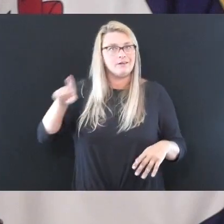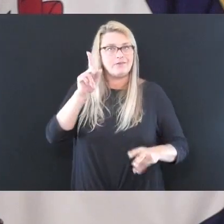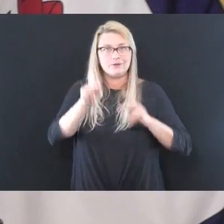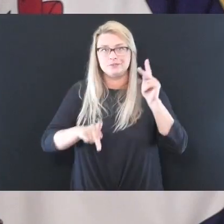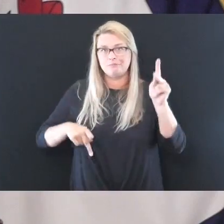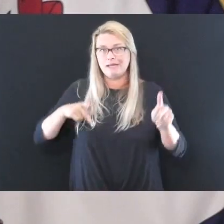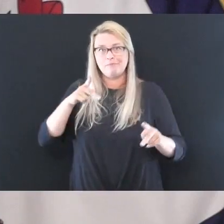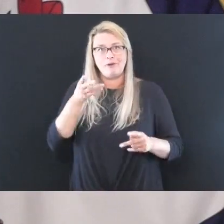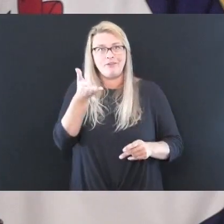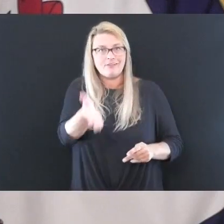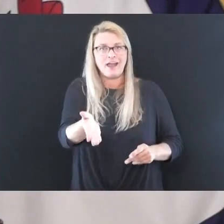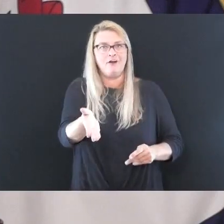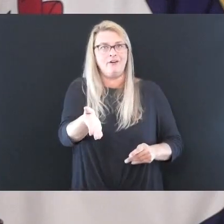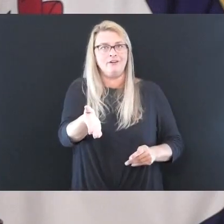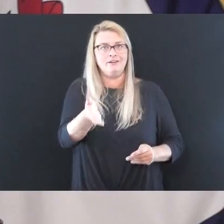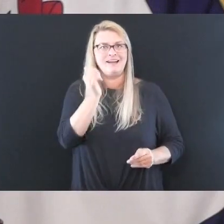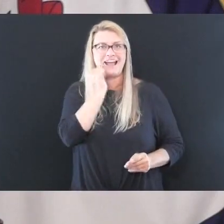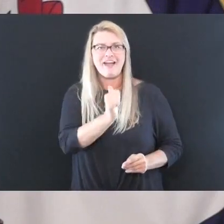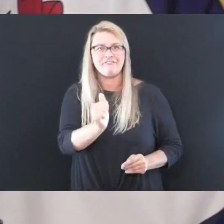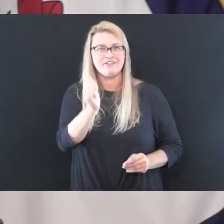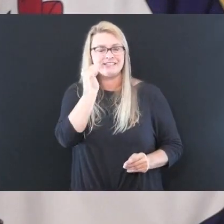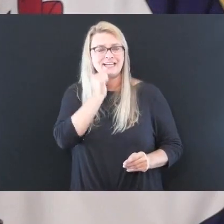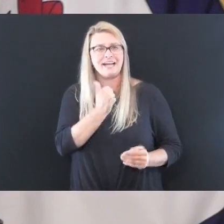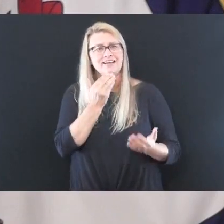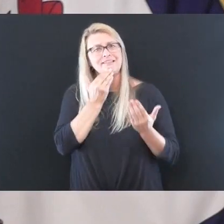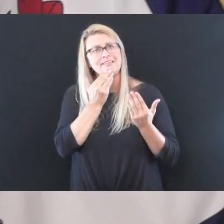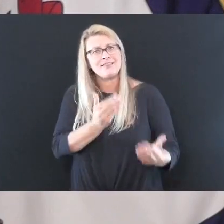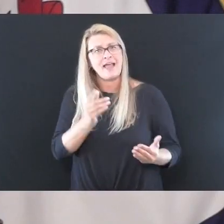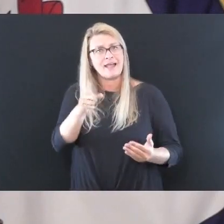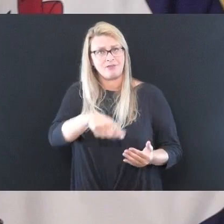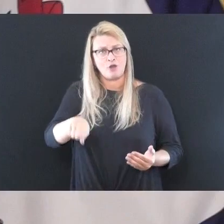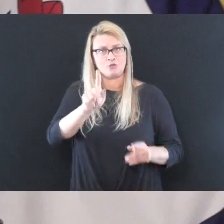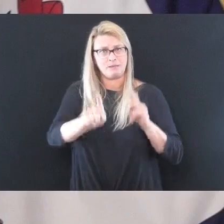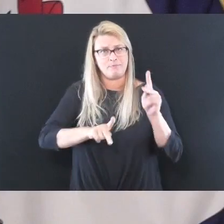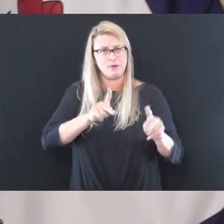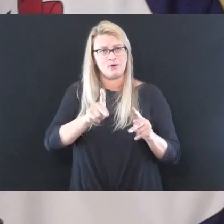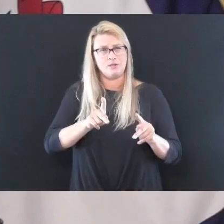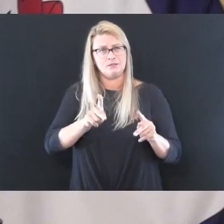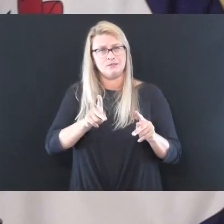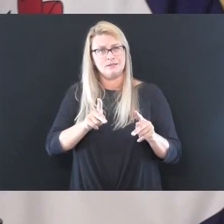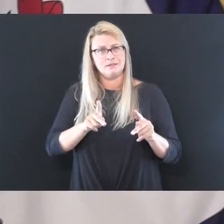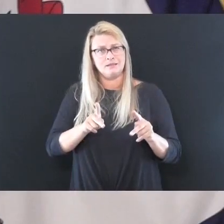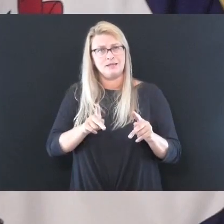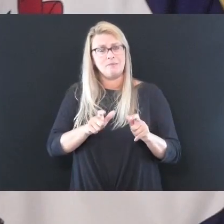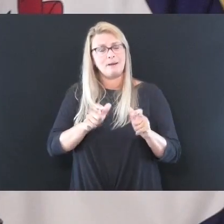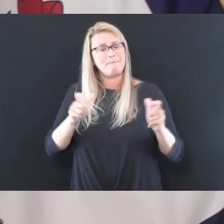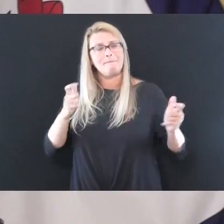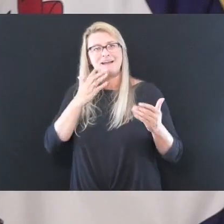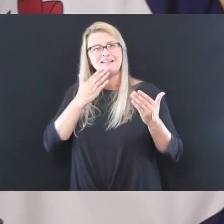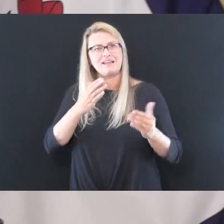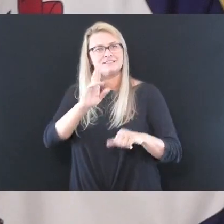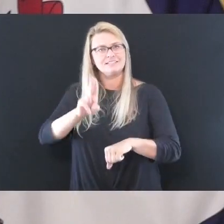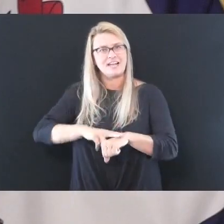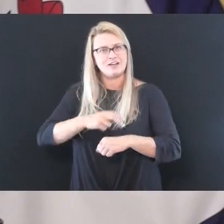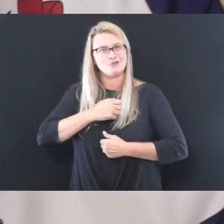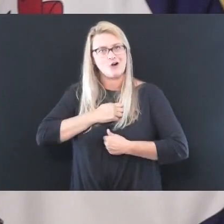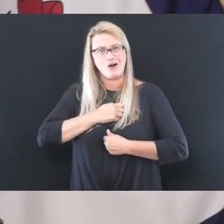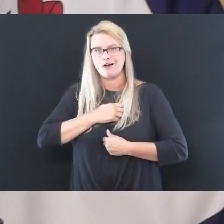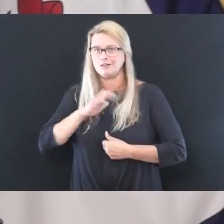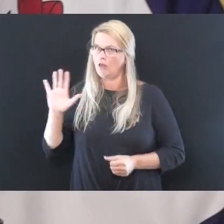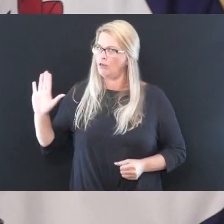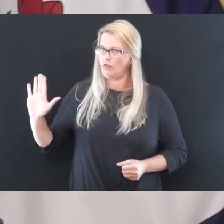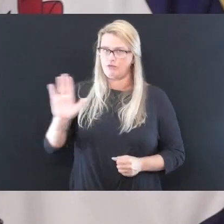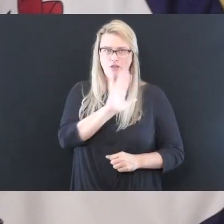there every day. Say a special thanks to them, but say a super special thanks to our National Guard. What they